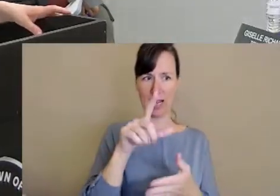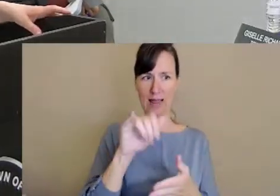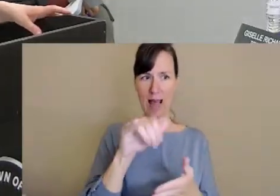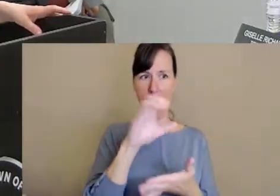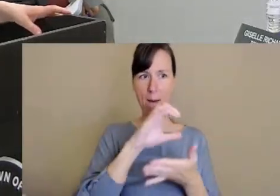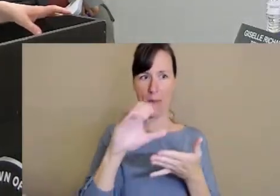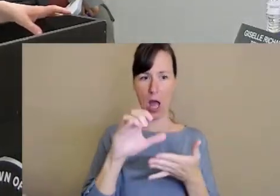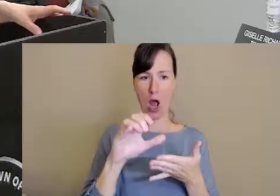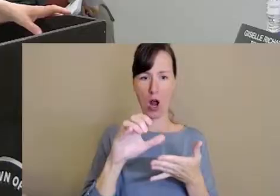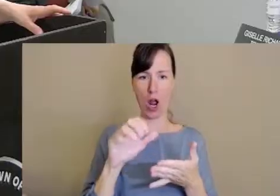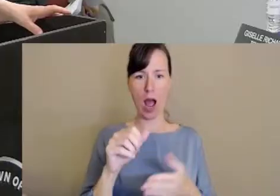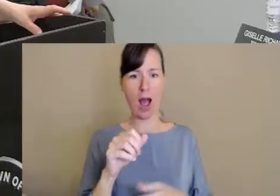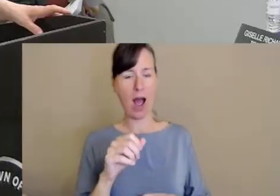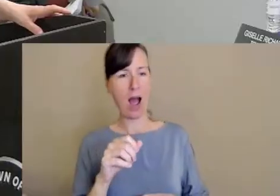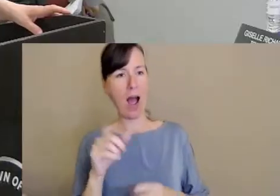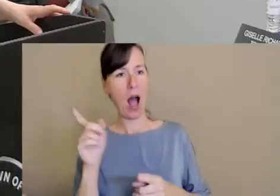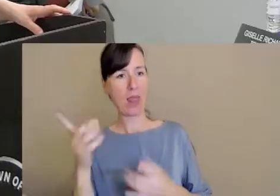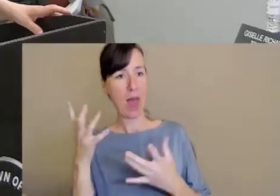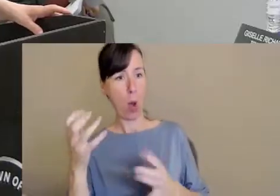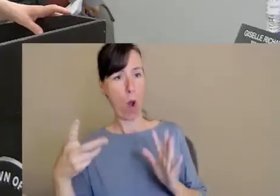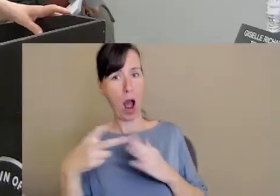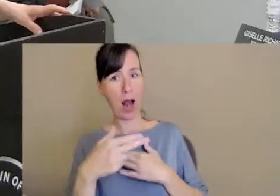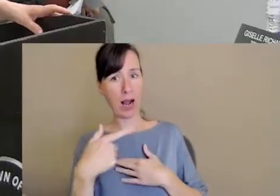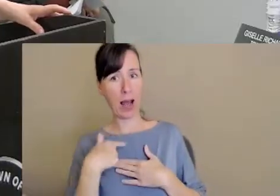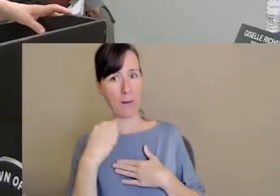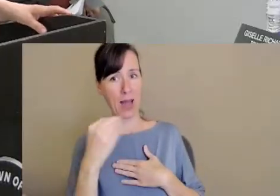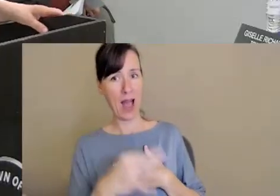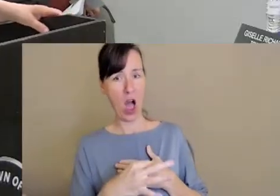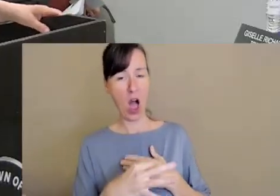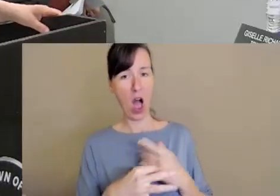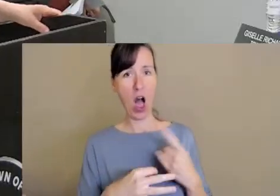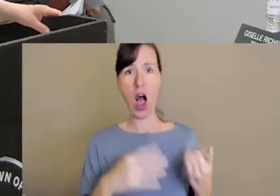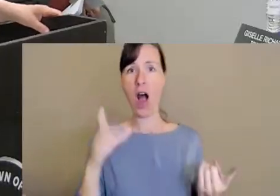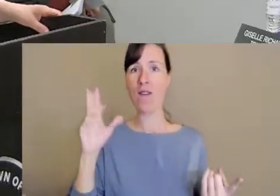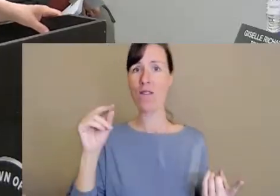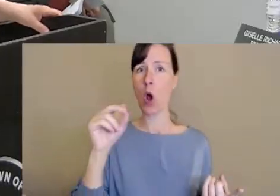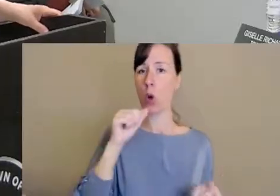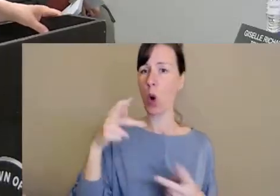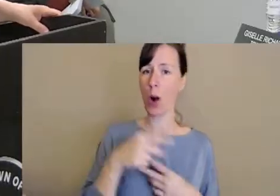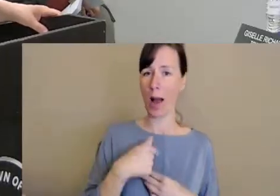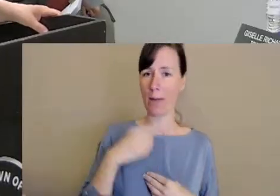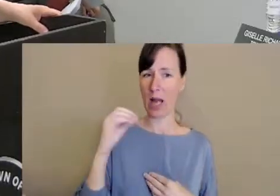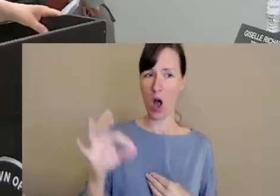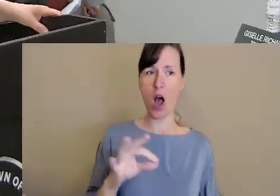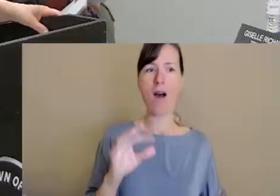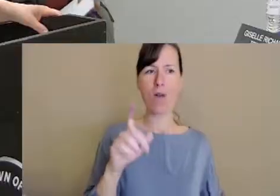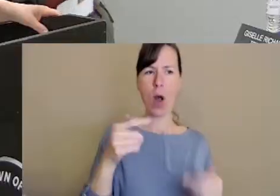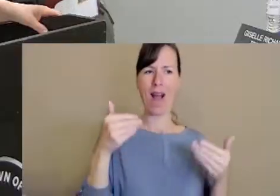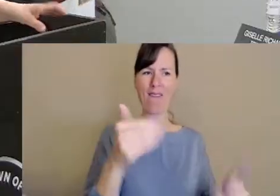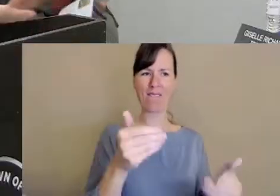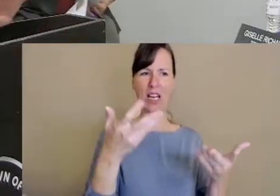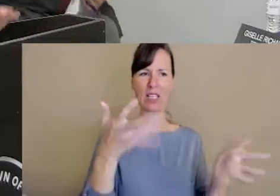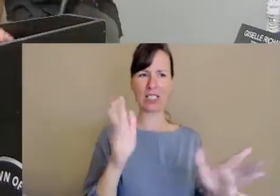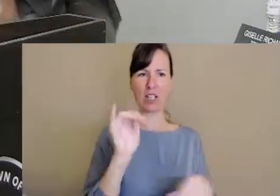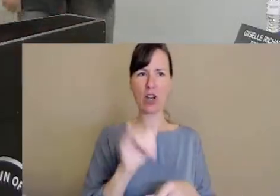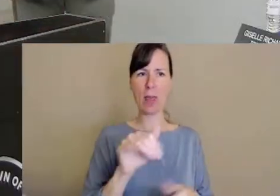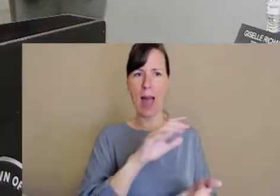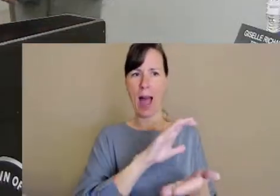off? They are going to cut you off. No, don't cut me off. Well, just Go ahead and finish that paragraph. okay.